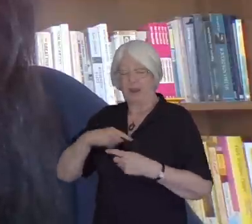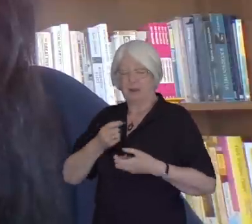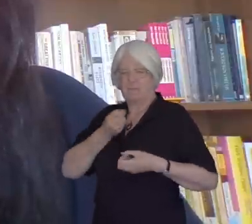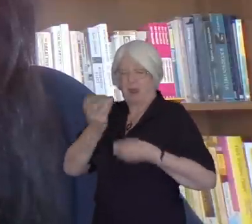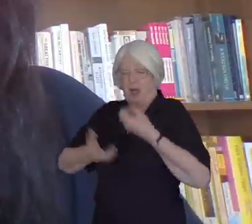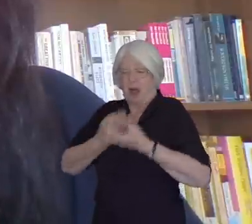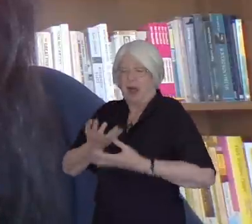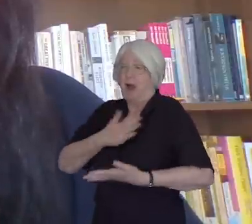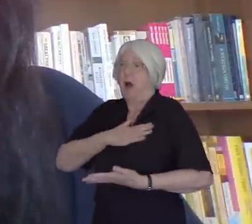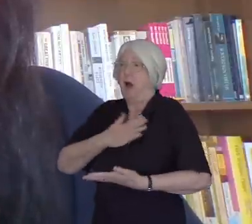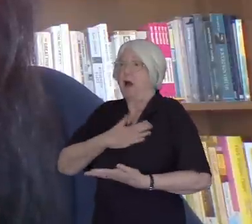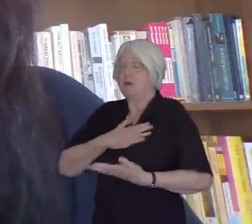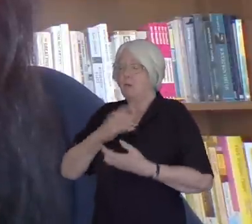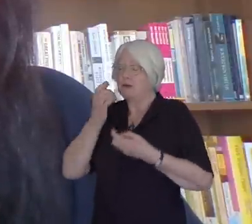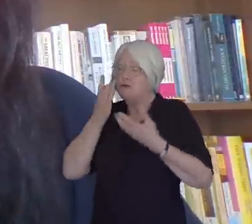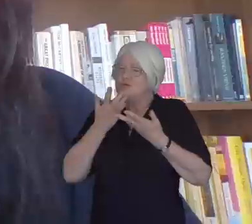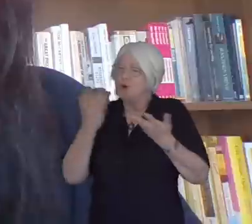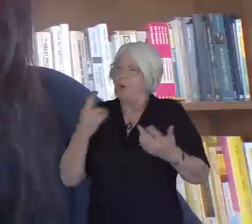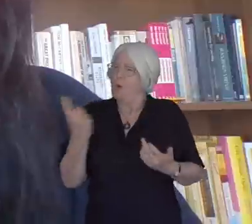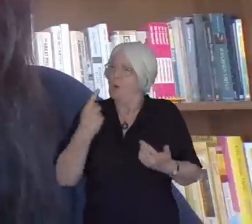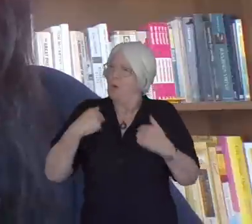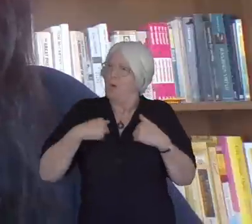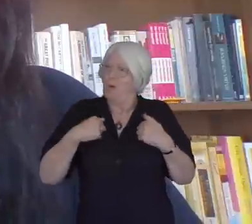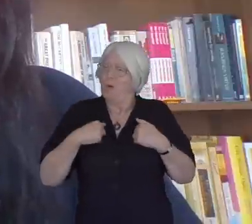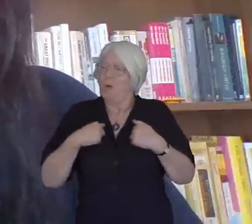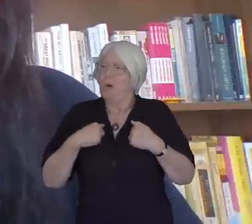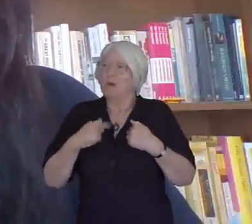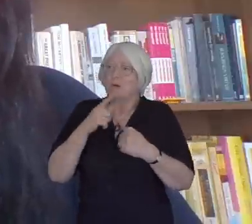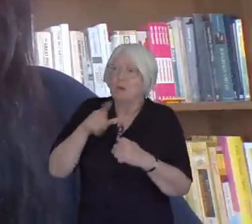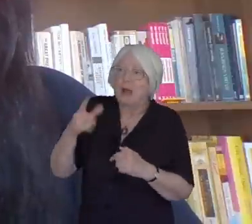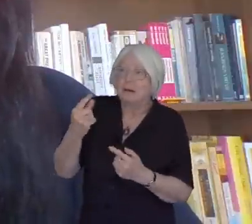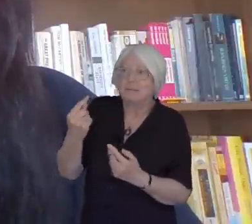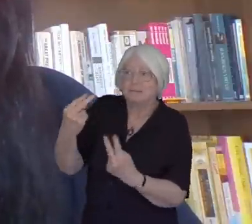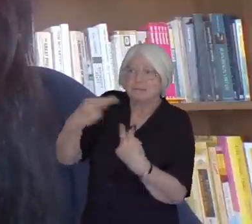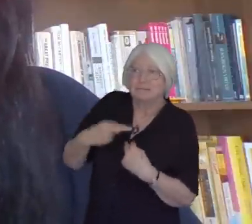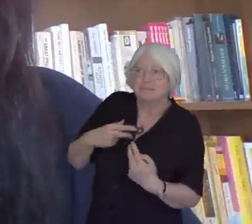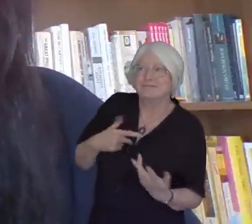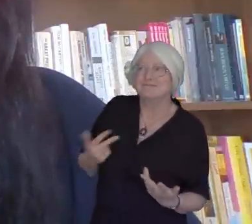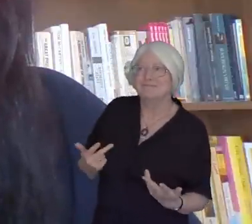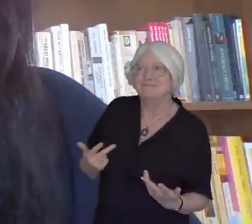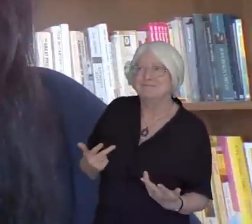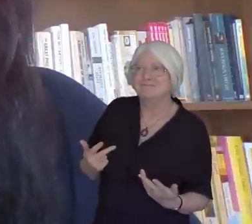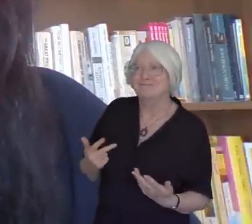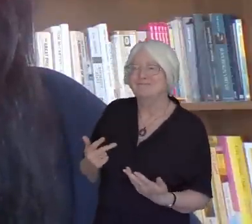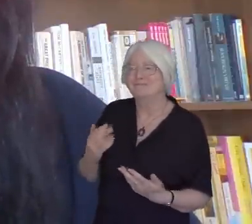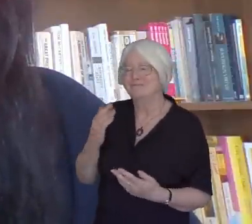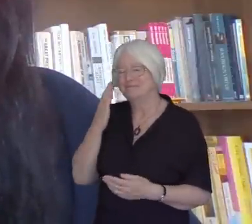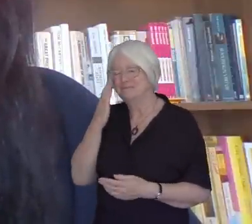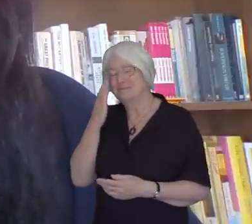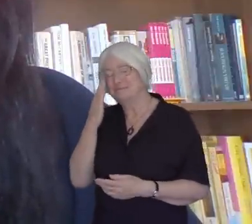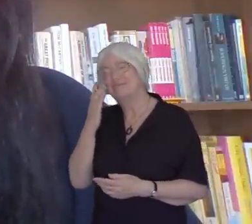something of our hearts, we reveal who we are and invite others in to see us in return.